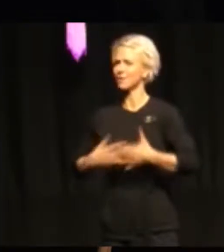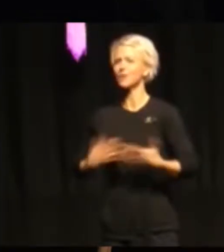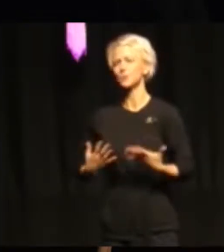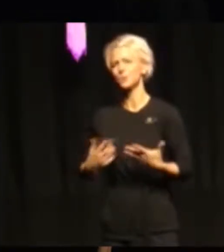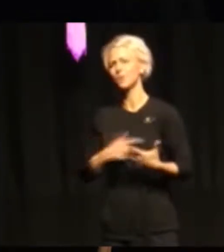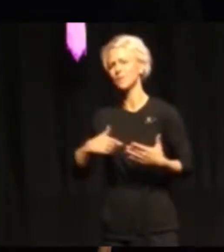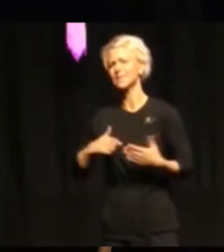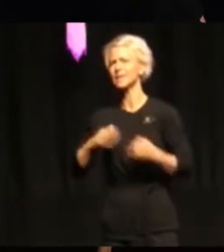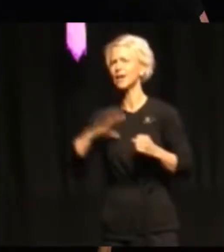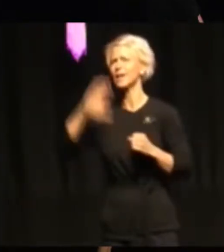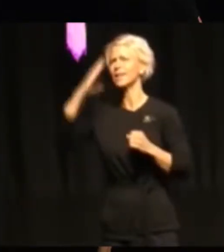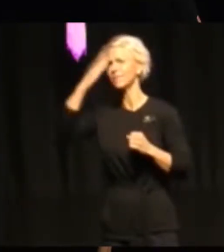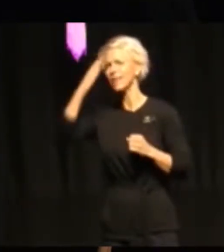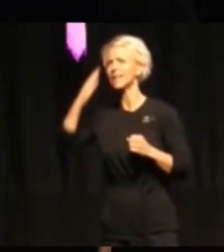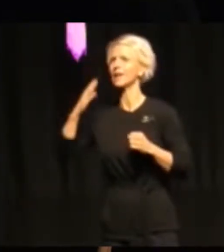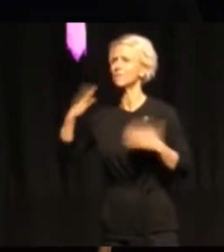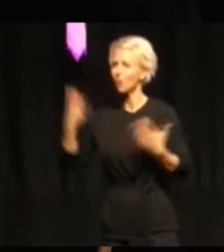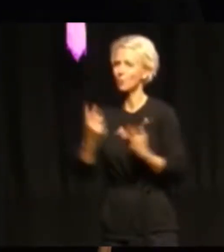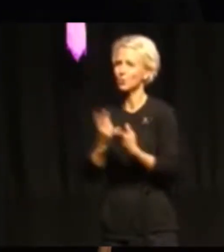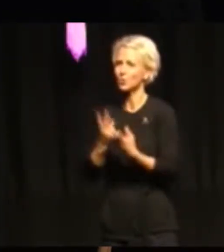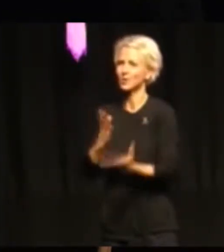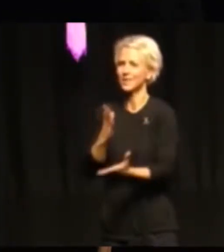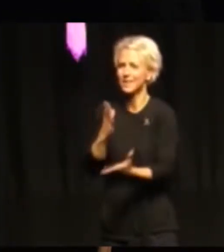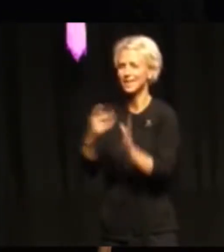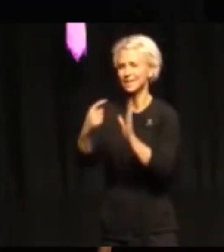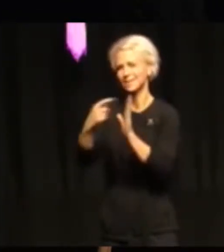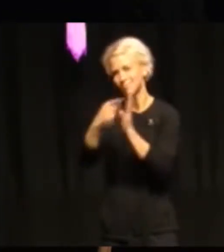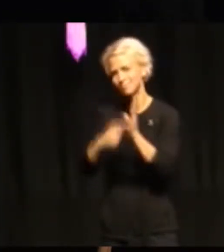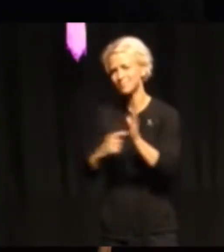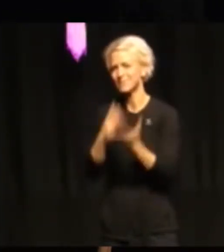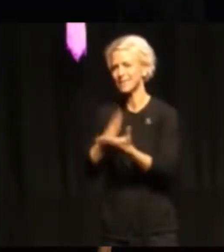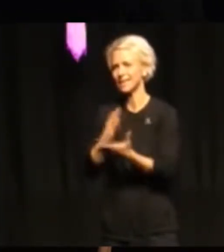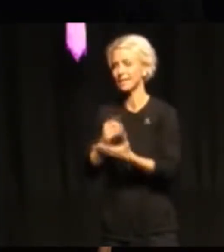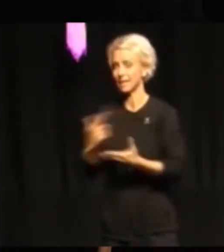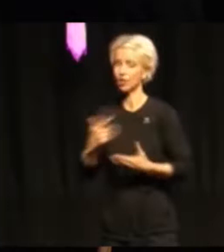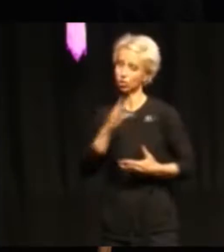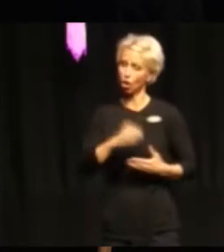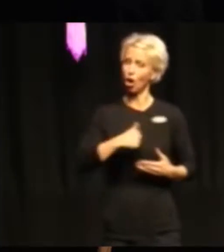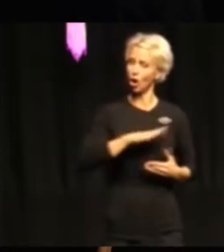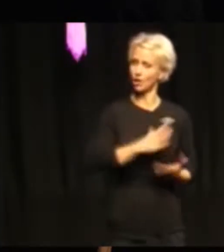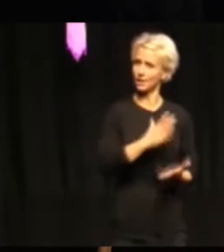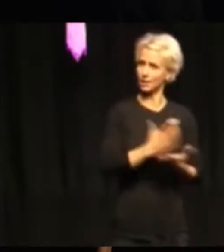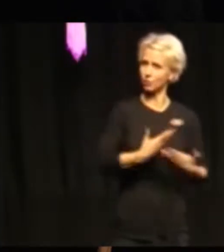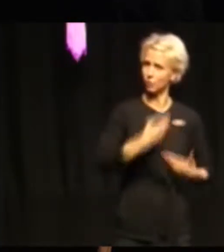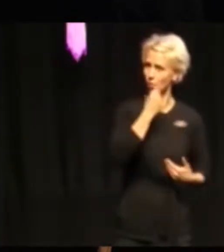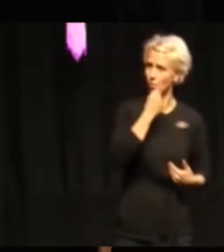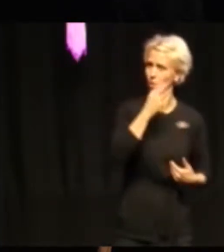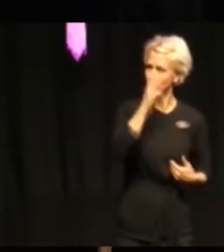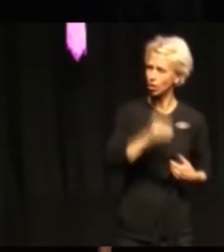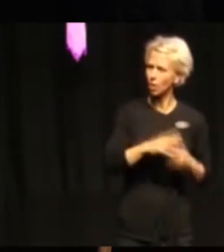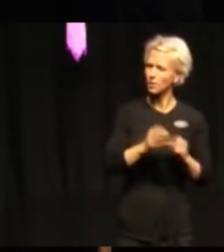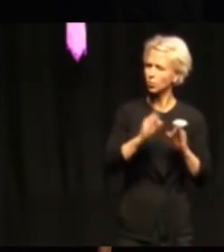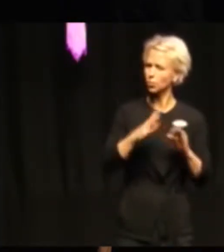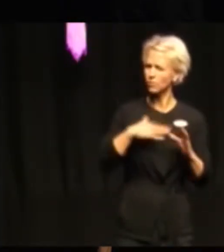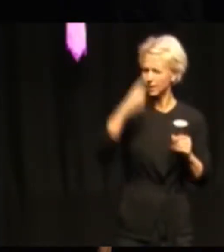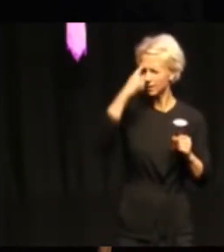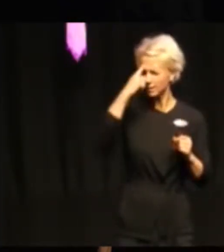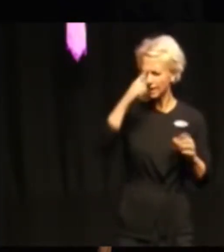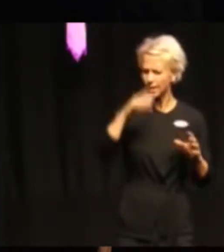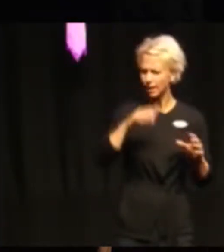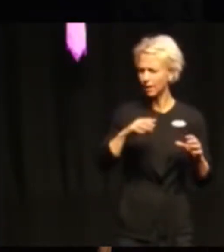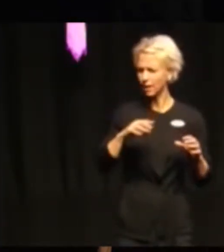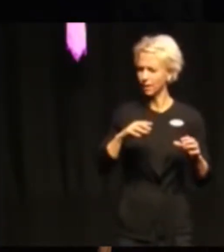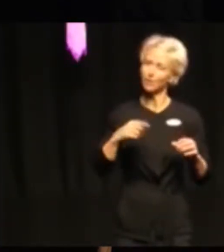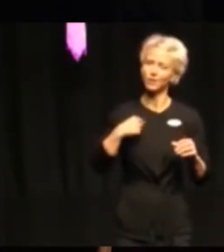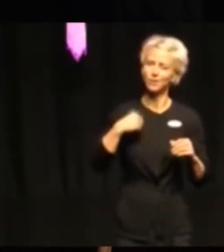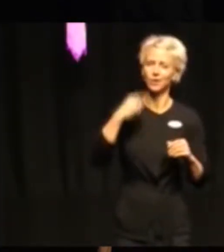what are these rights and how do we go from I have a right to food, which to many people in the world sort of sounds like